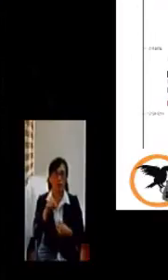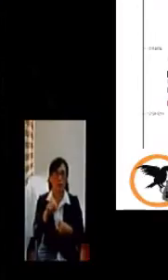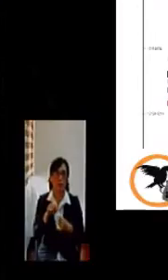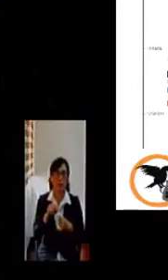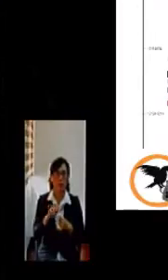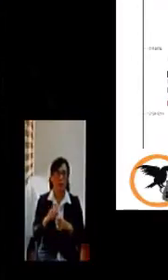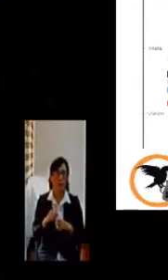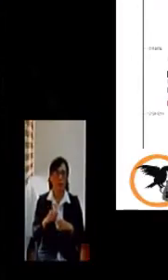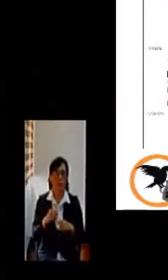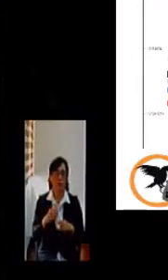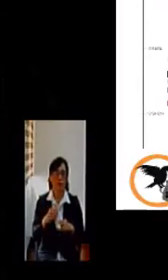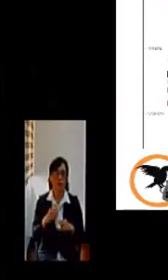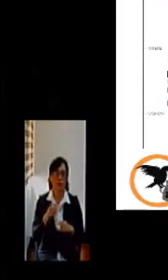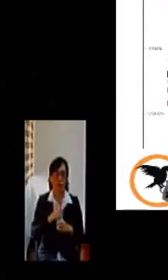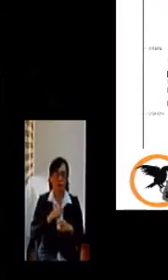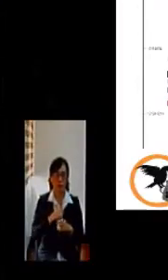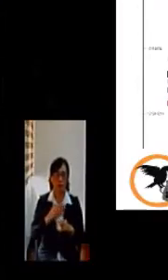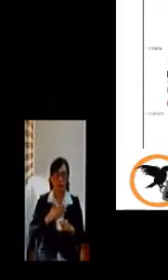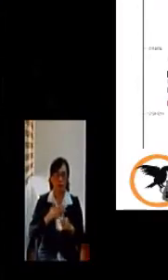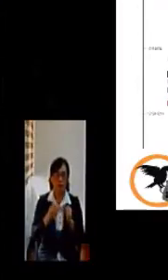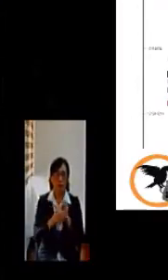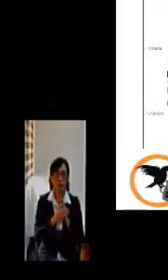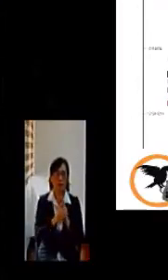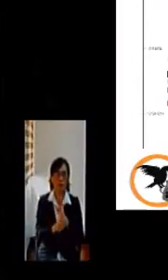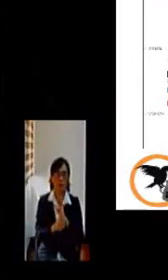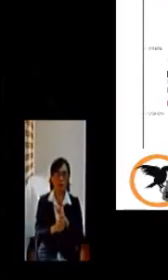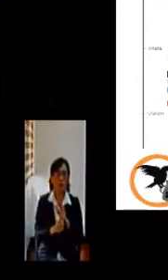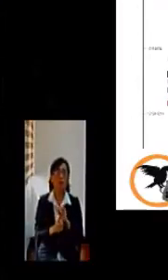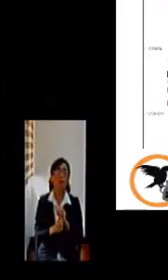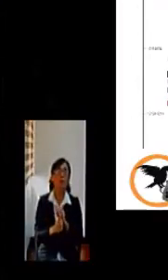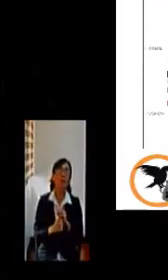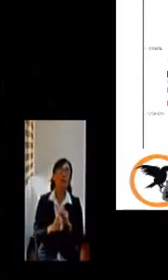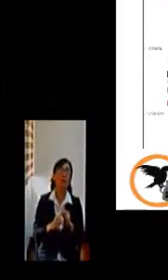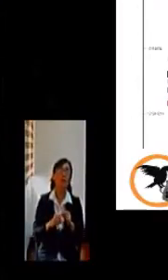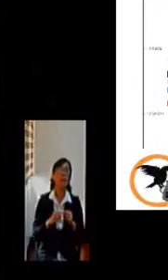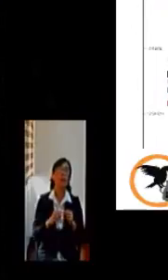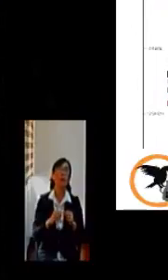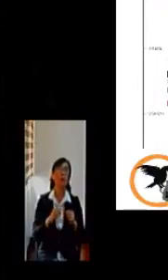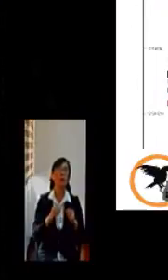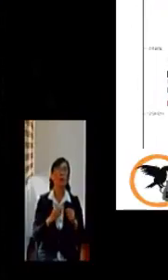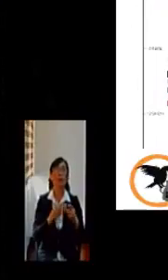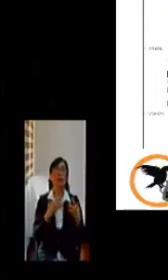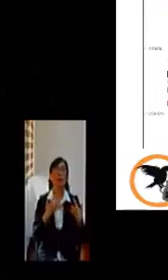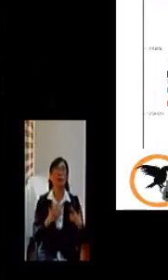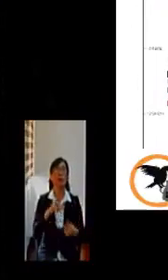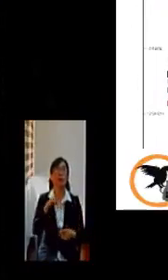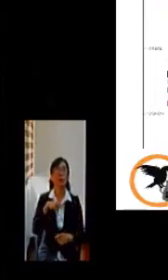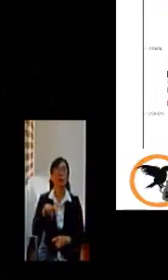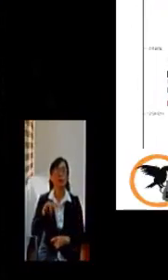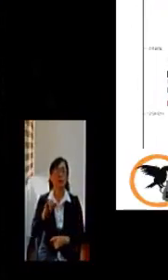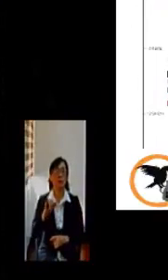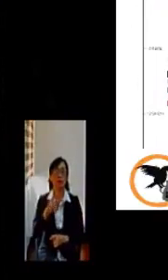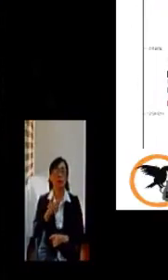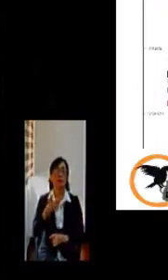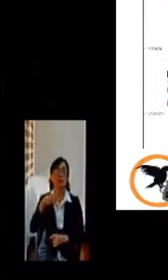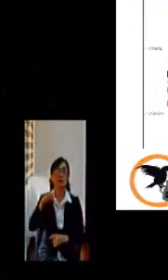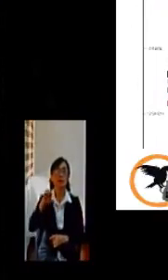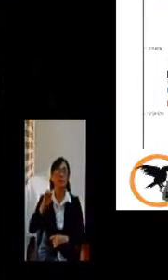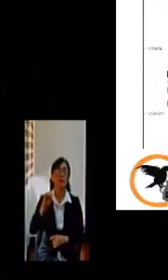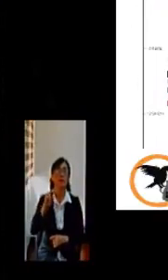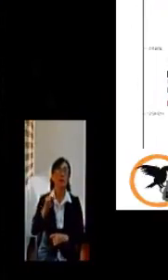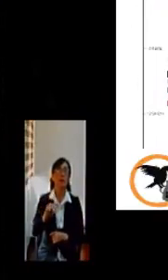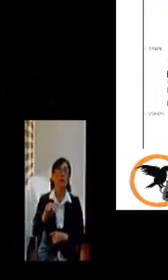expertise. This is a bleeding heart pigeon. This is found only in, this is a bleeding heart